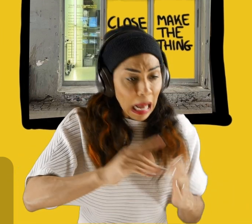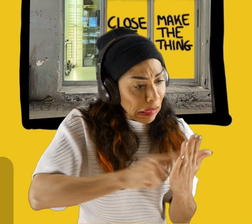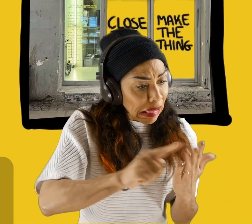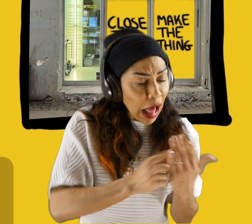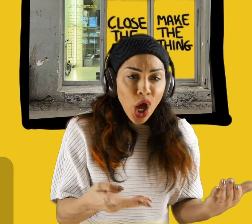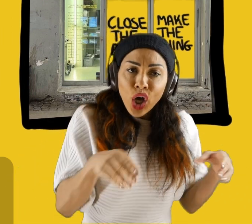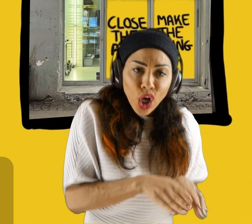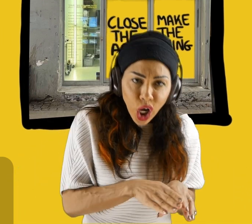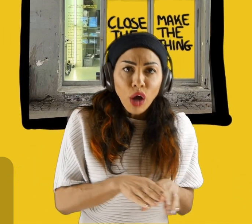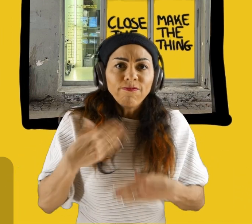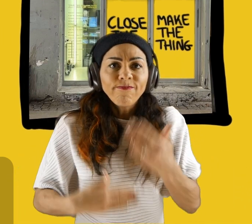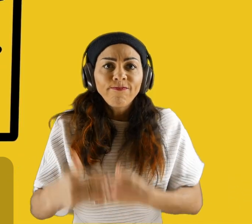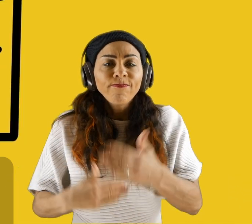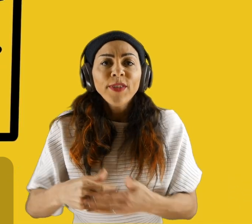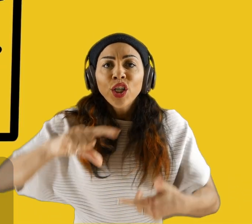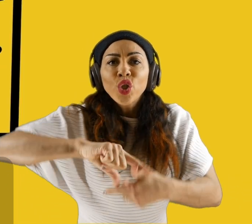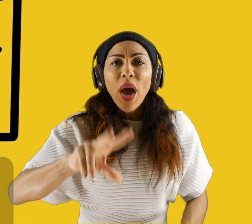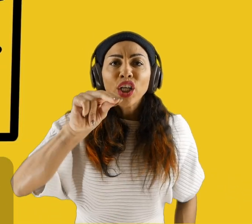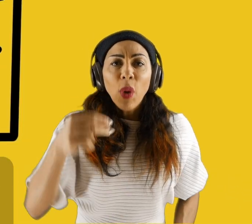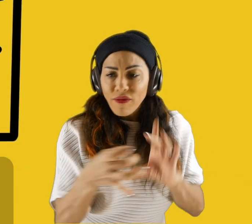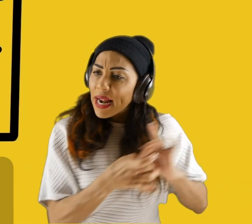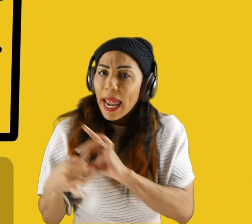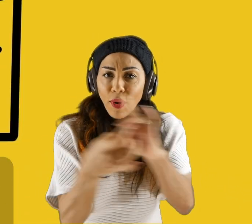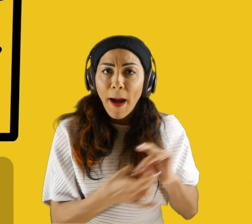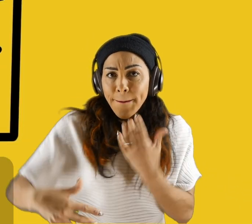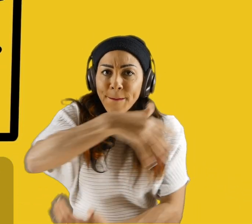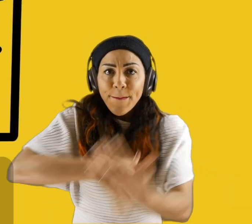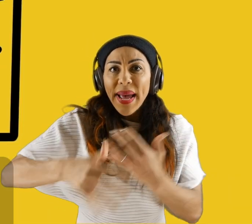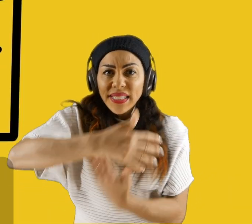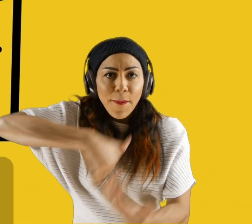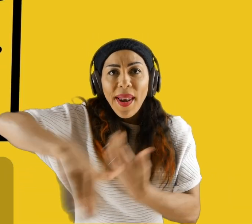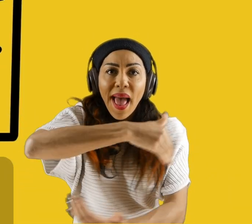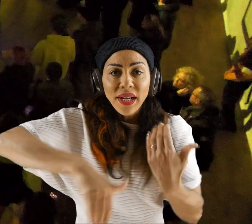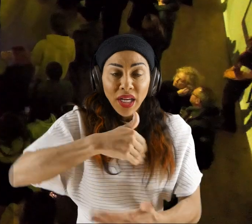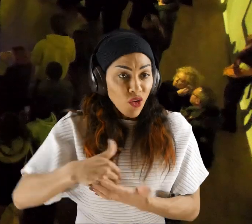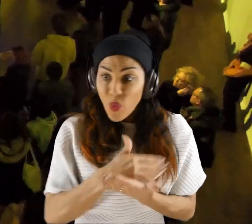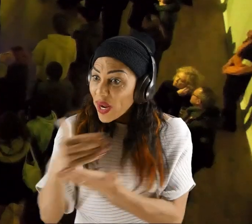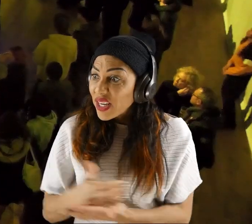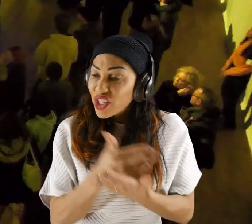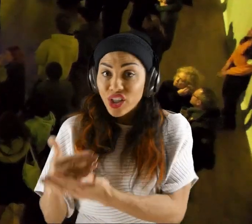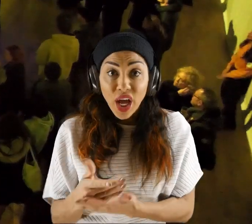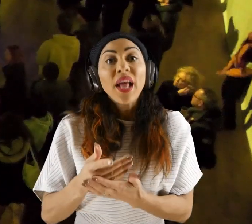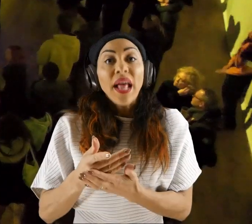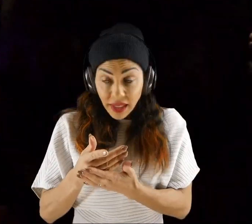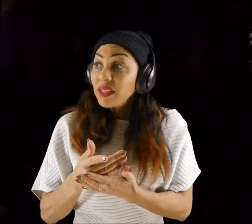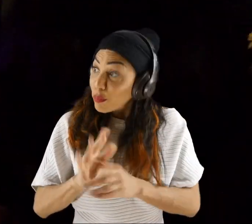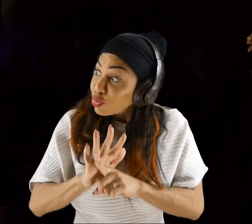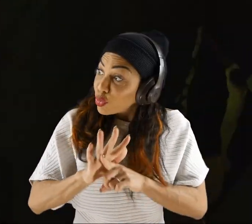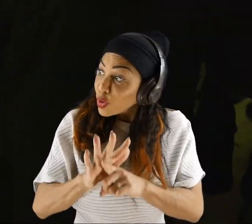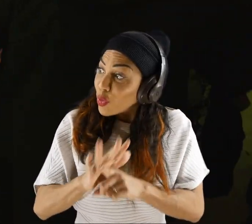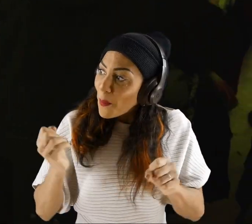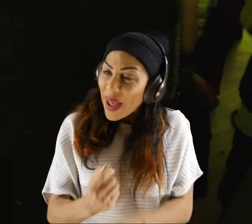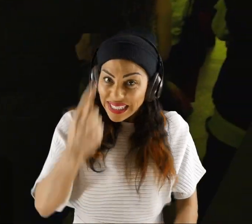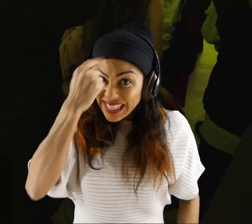app, make the thing. Last but not least, Square number 12, collaborate more, mix and blend. If we all keep sharing and keep on pushing, then it all might just make sense in the